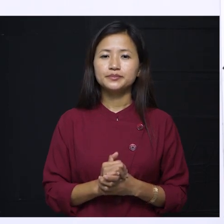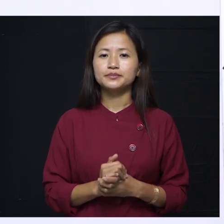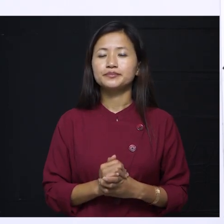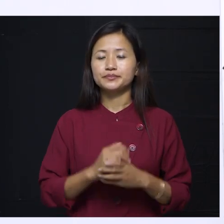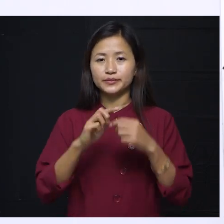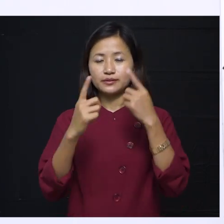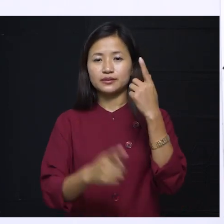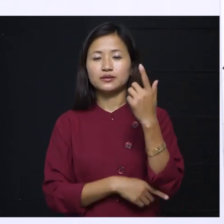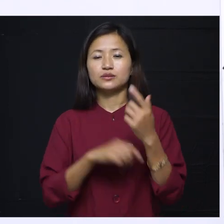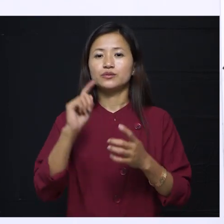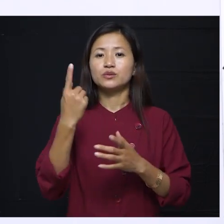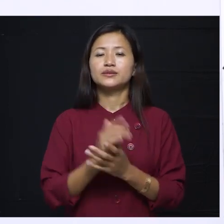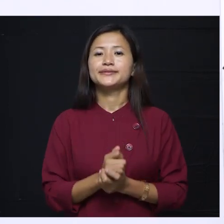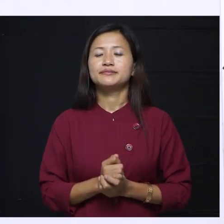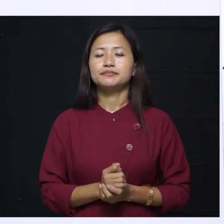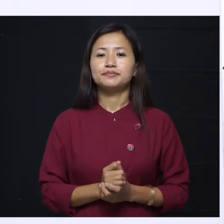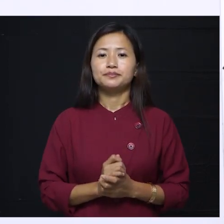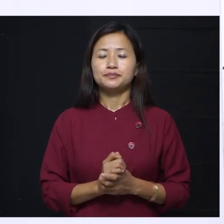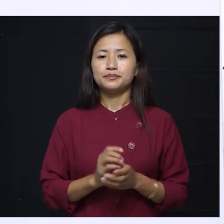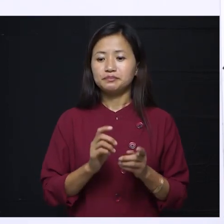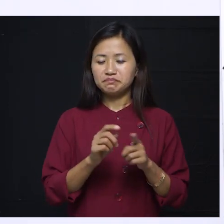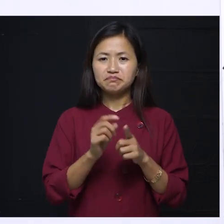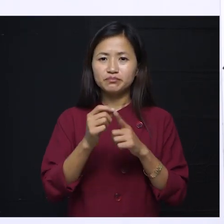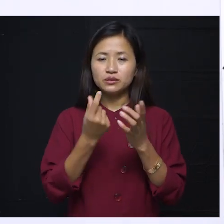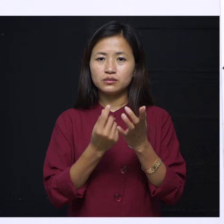Then the last one, interestingly, the last one is purpose.